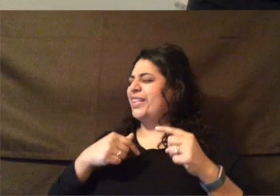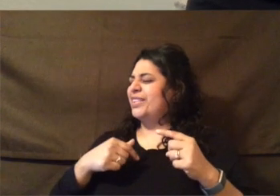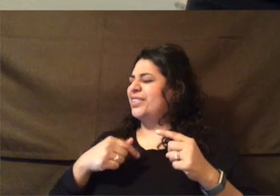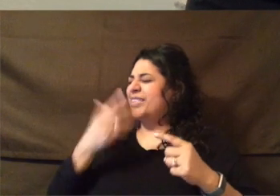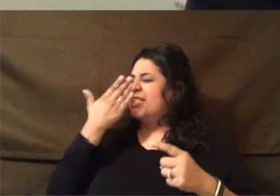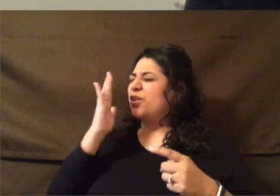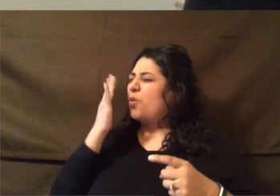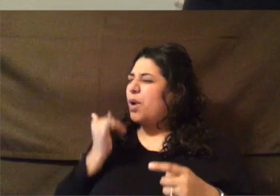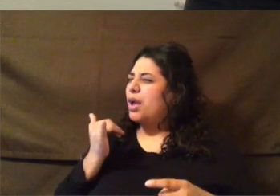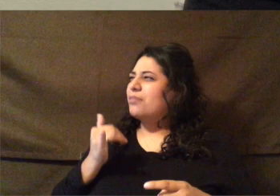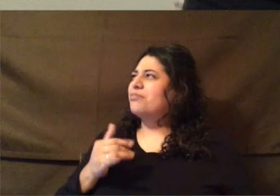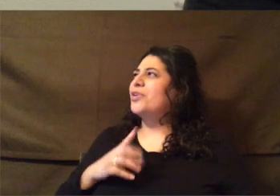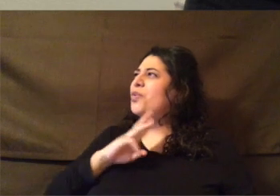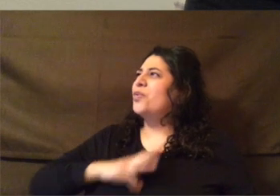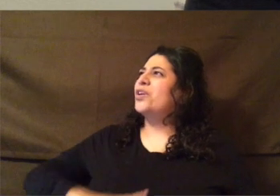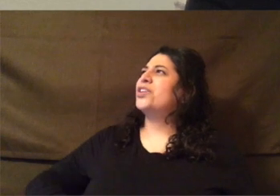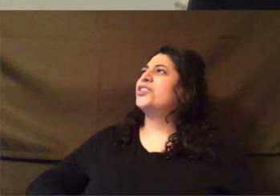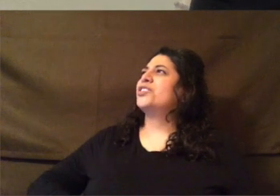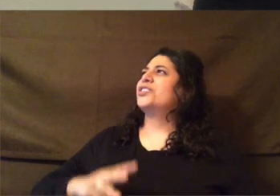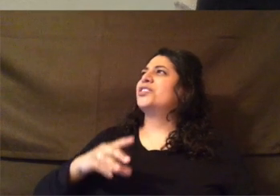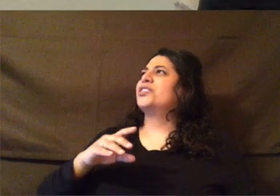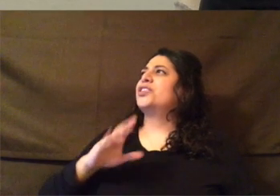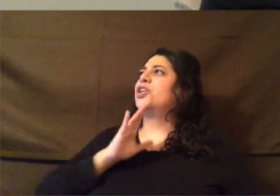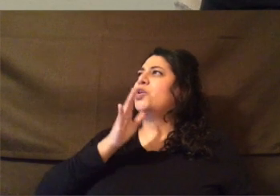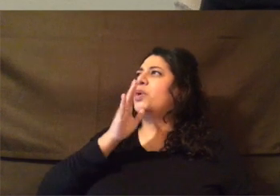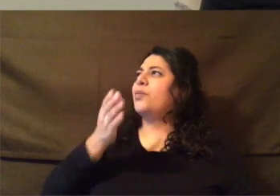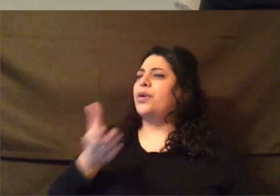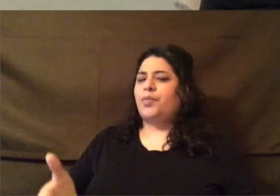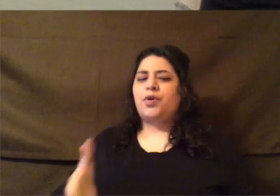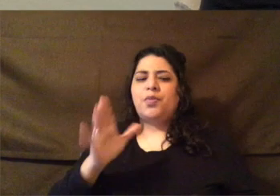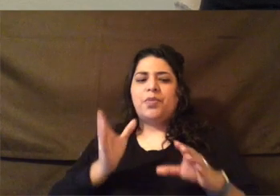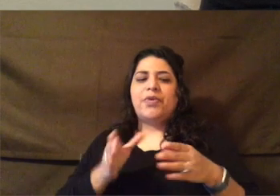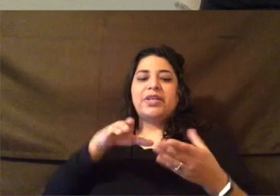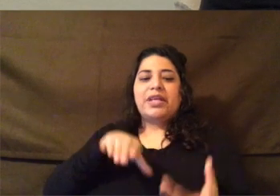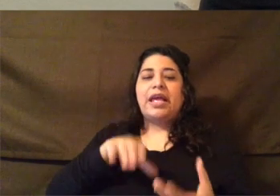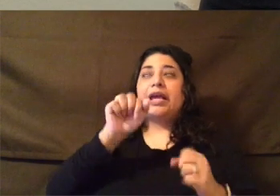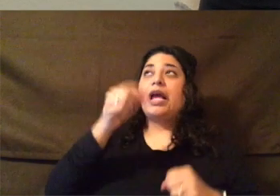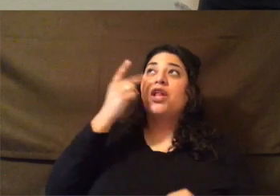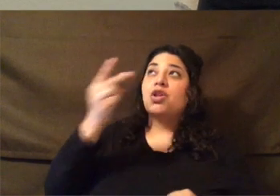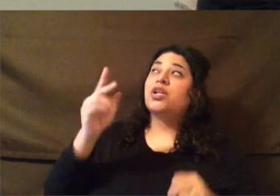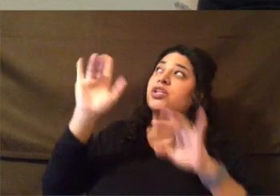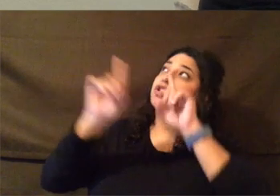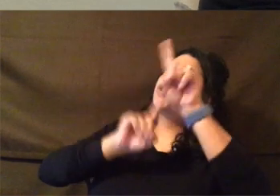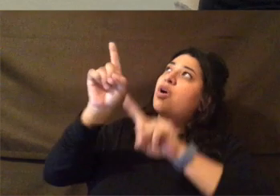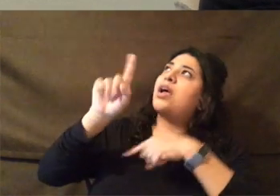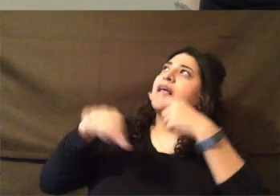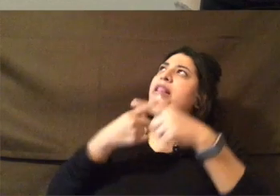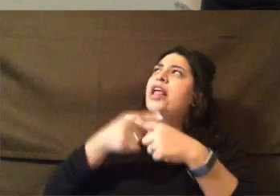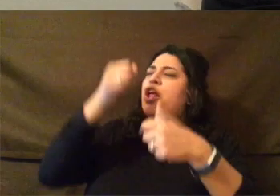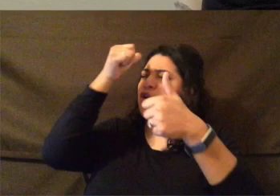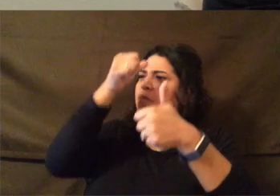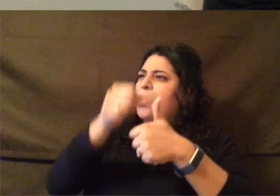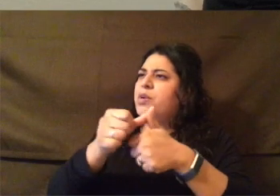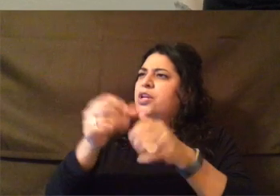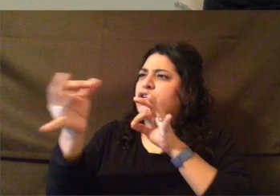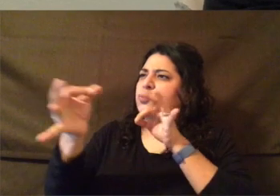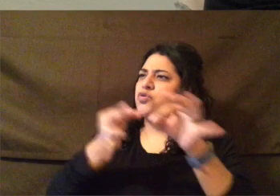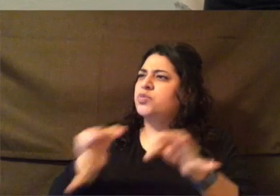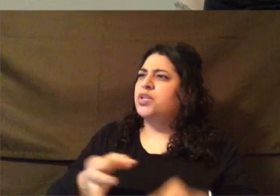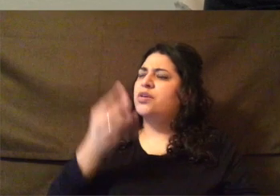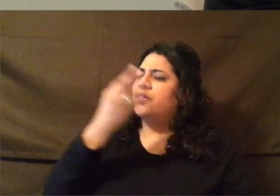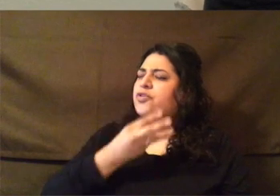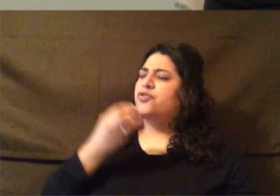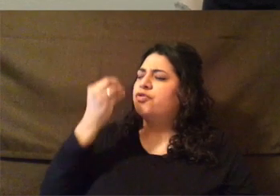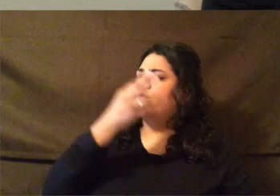could not name. He wished that Pellegrina had put him on his side so that he might look at the stars. And then he remembered Pellegrina's description